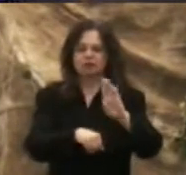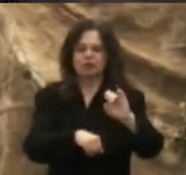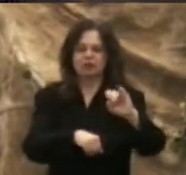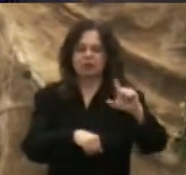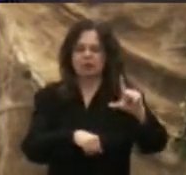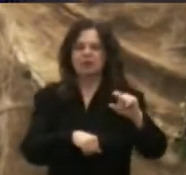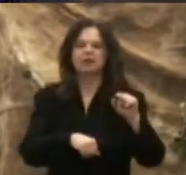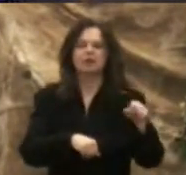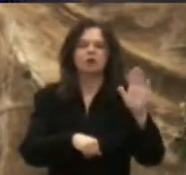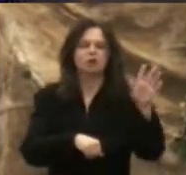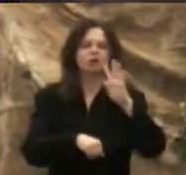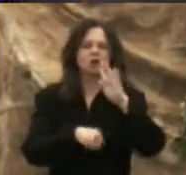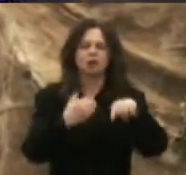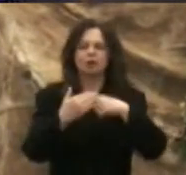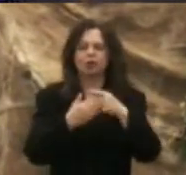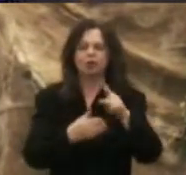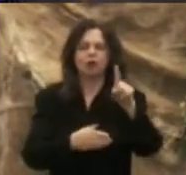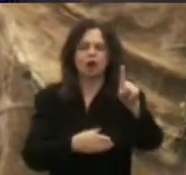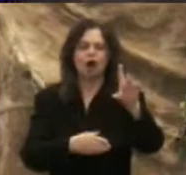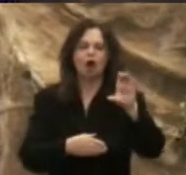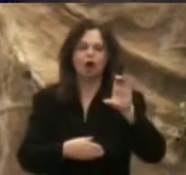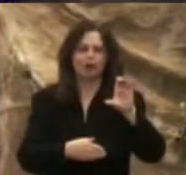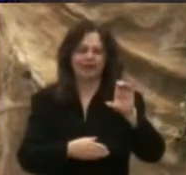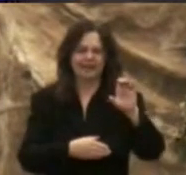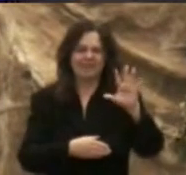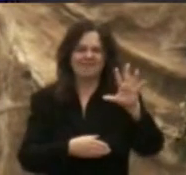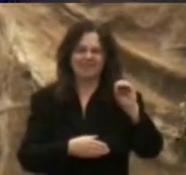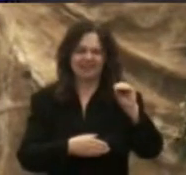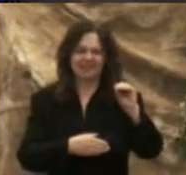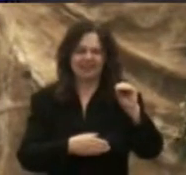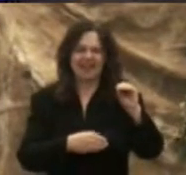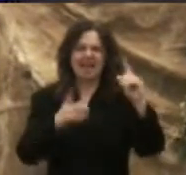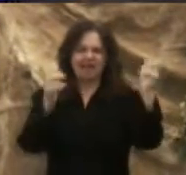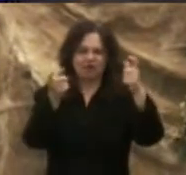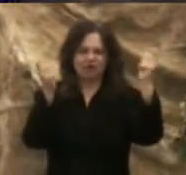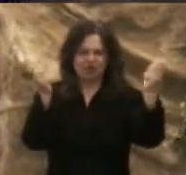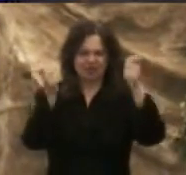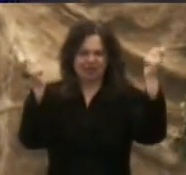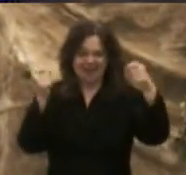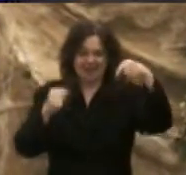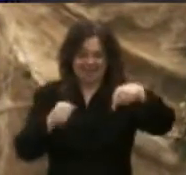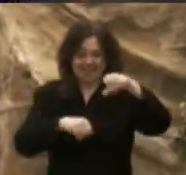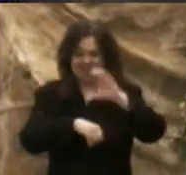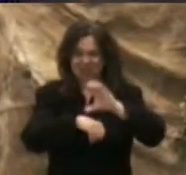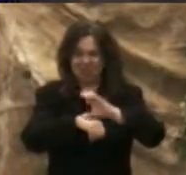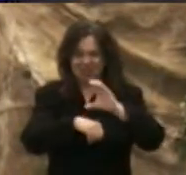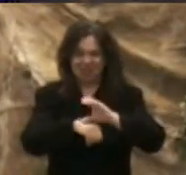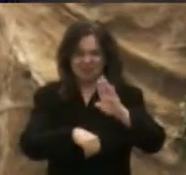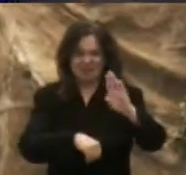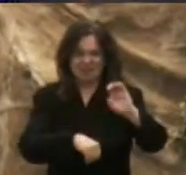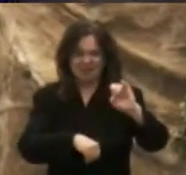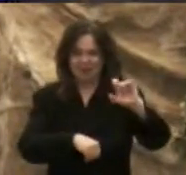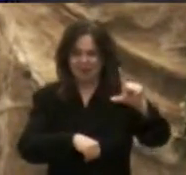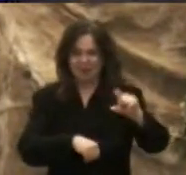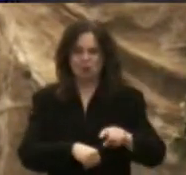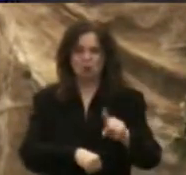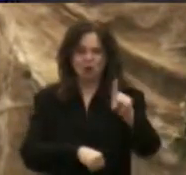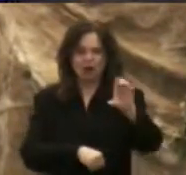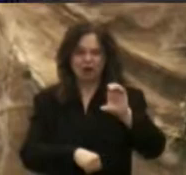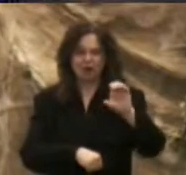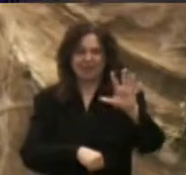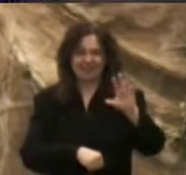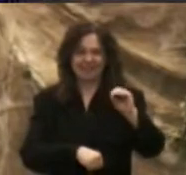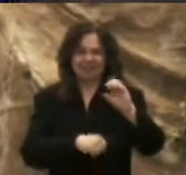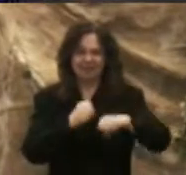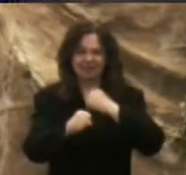of the 150th anniversary of Bethel, which is this year. And his presentation this morning will be Bethel Church History, the first